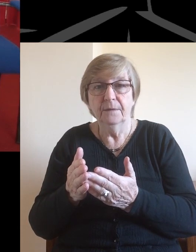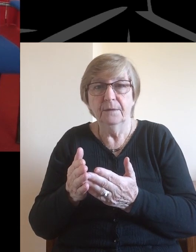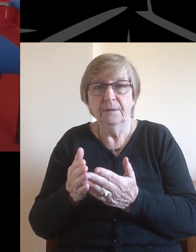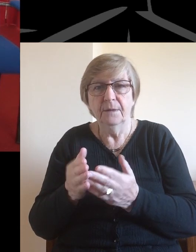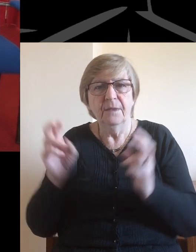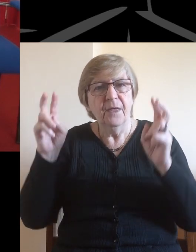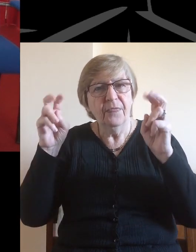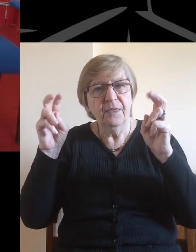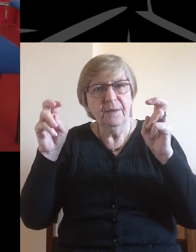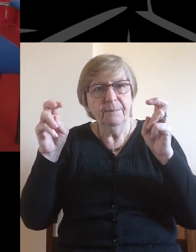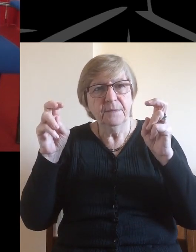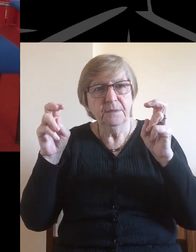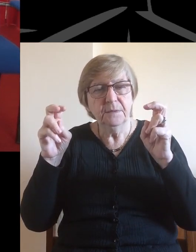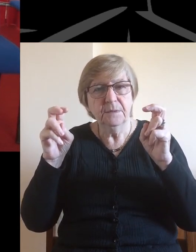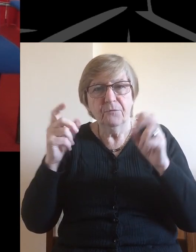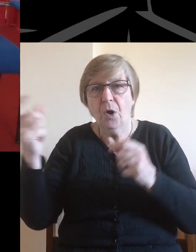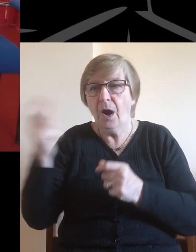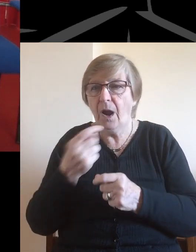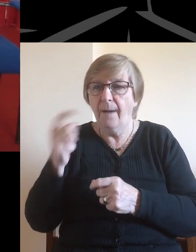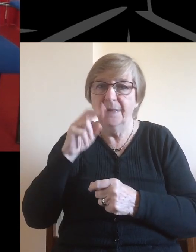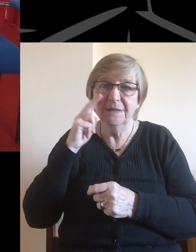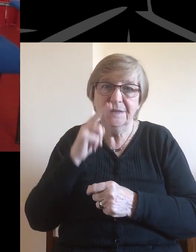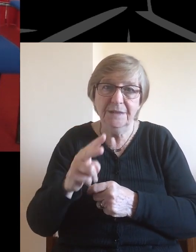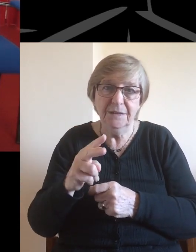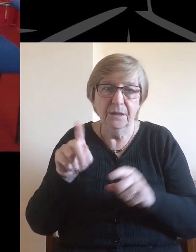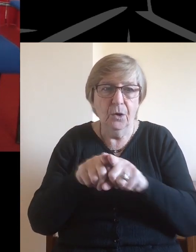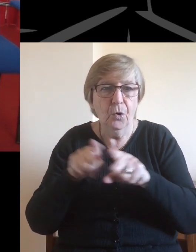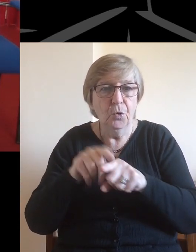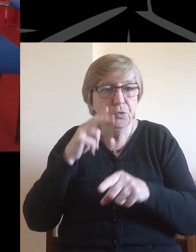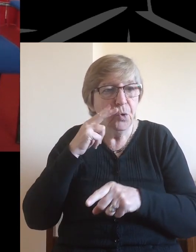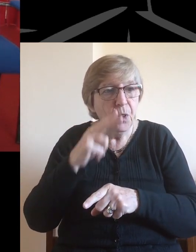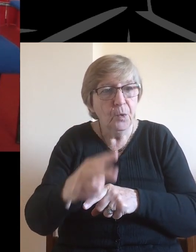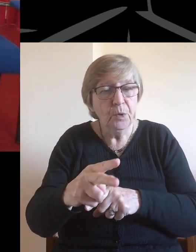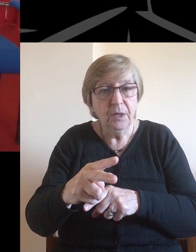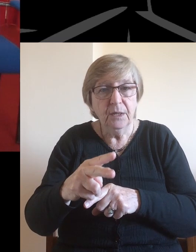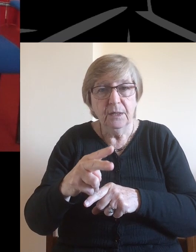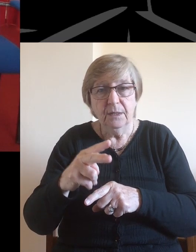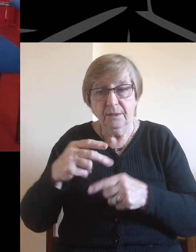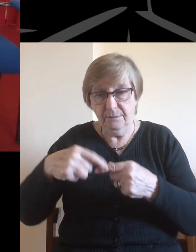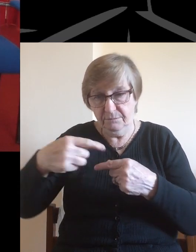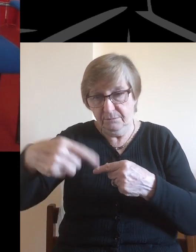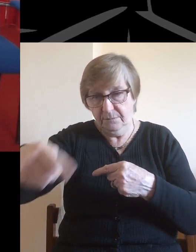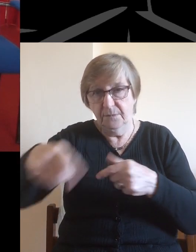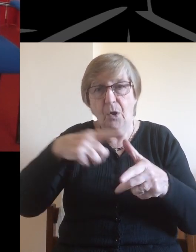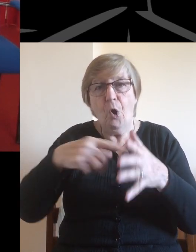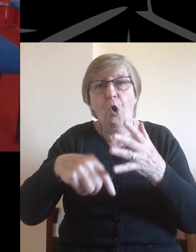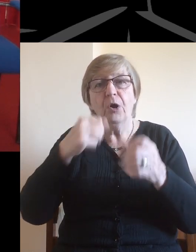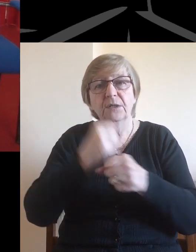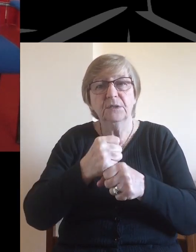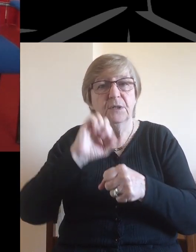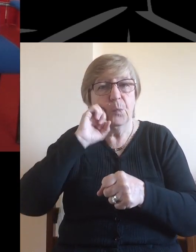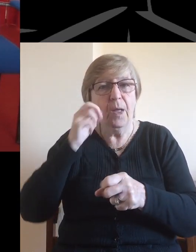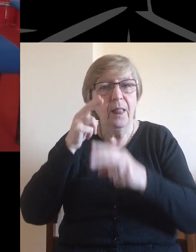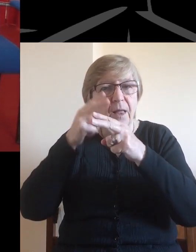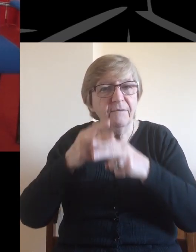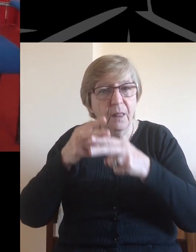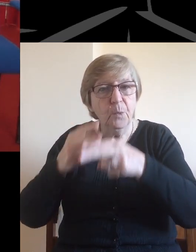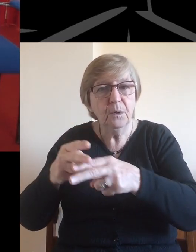The themes of Come and See we're also going to be looking at in the services through this month of August.